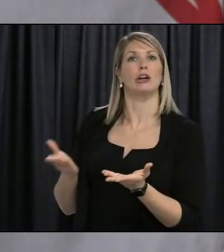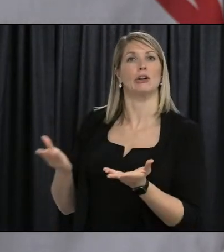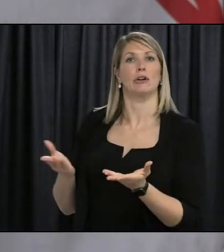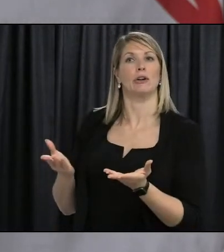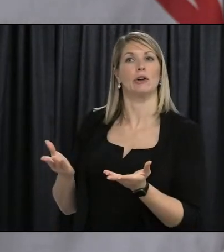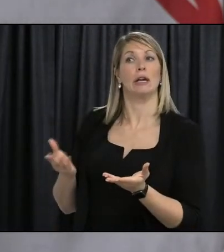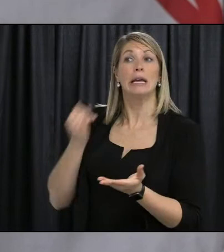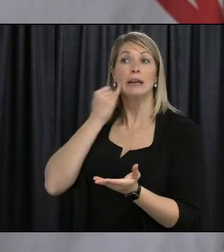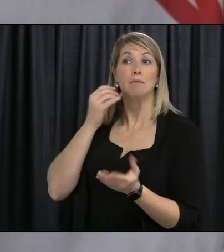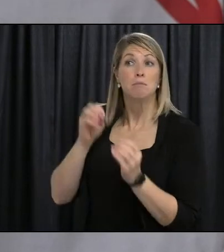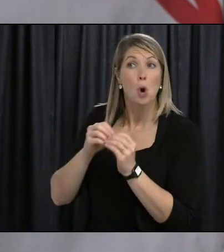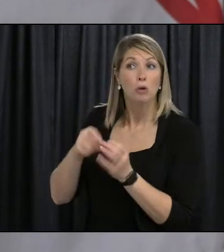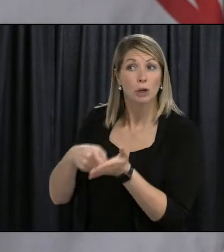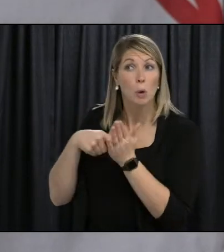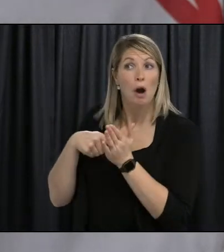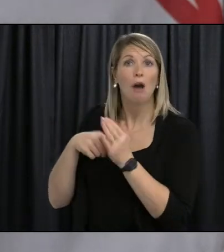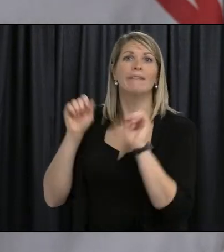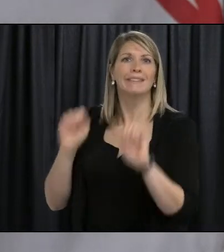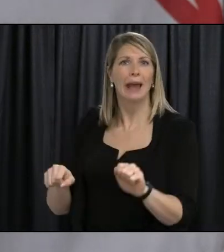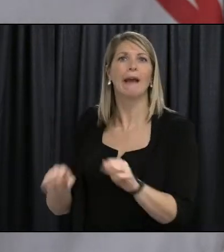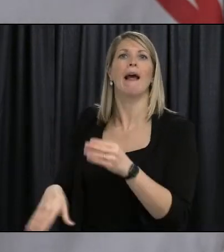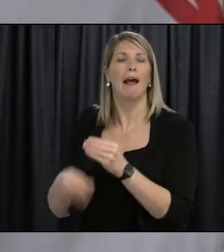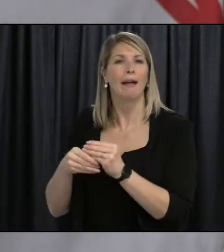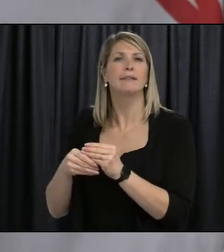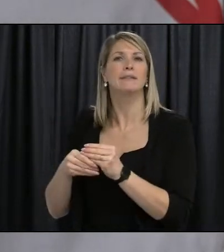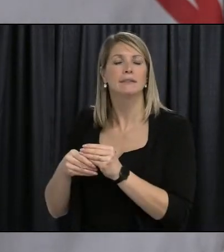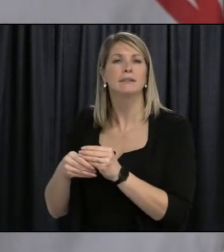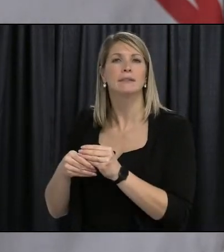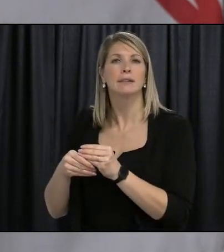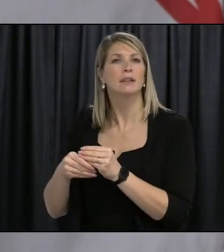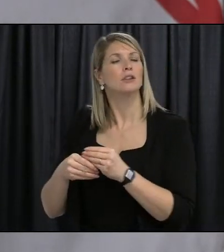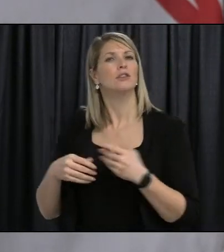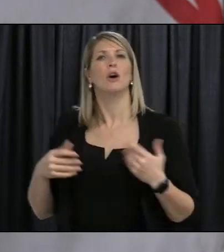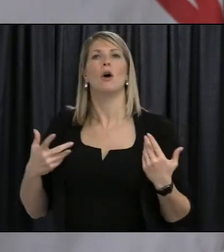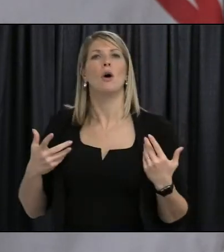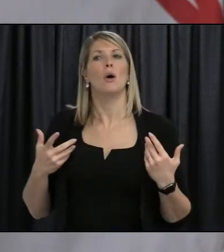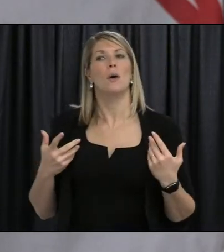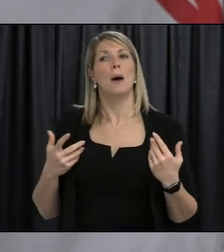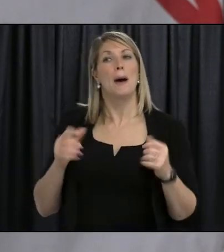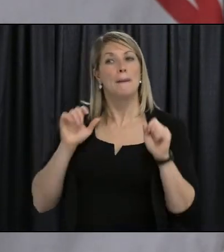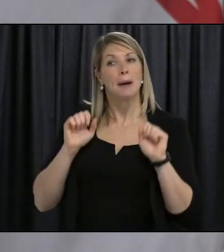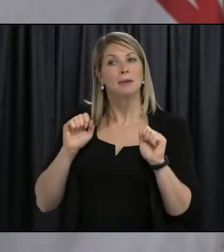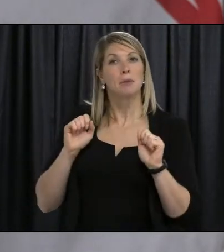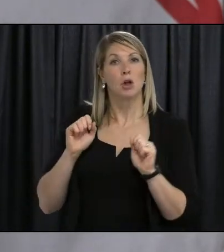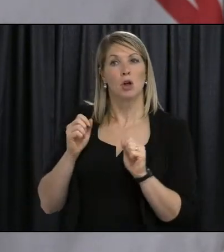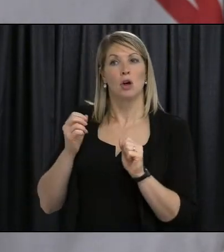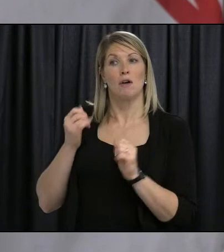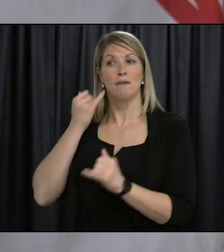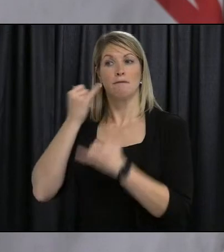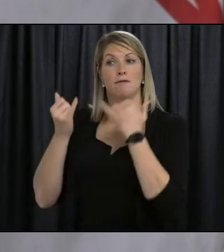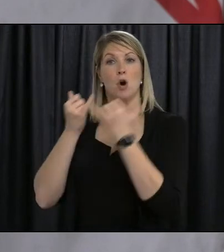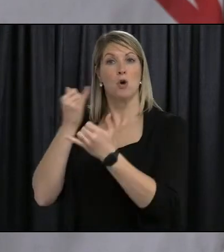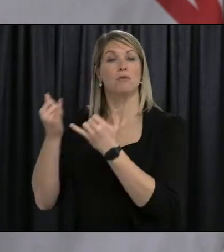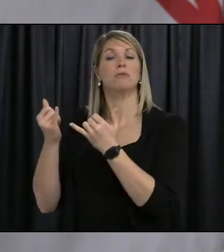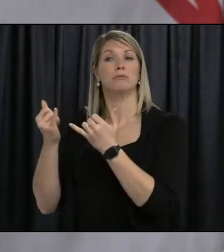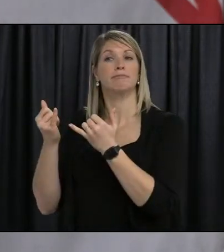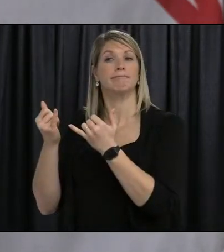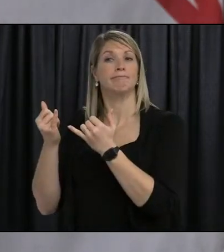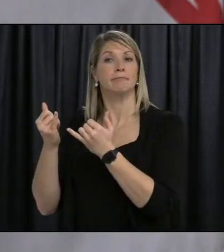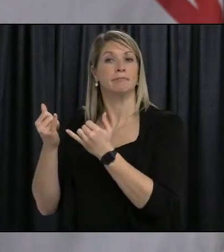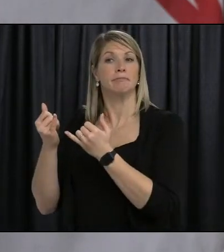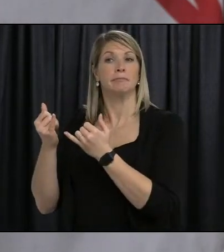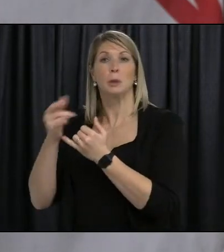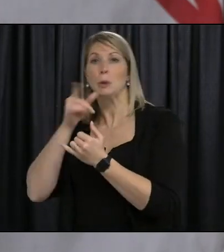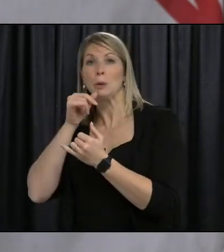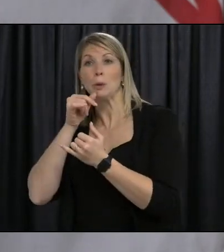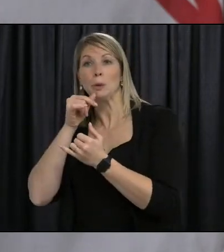contact follow-up. So, you know, we are looking at increasing that capacity, just seeing what's happening